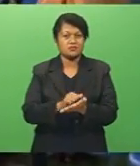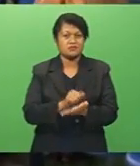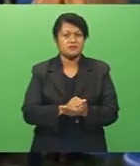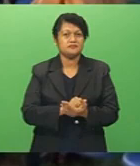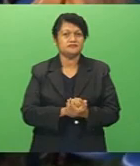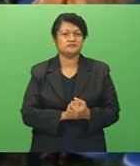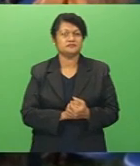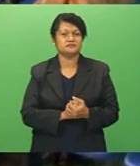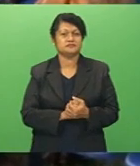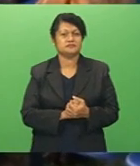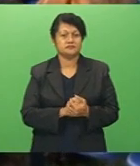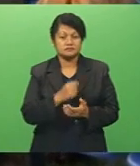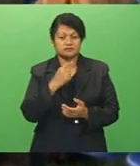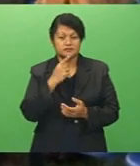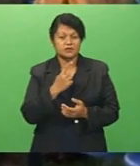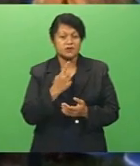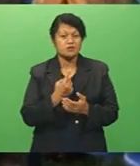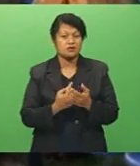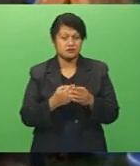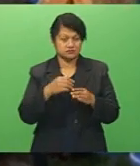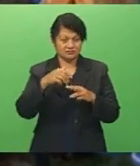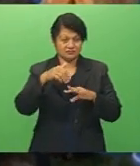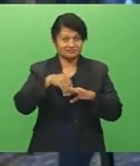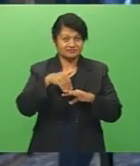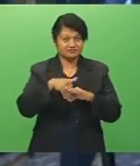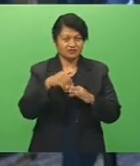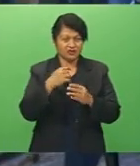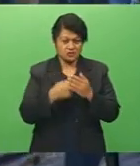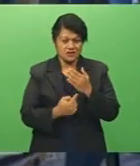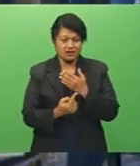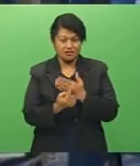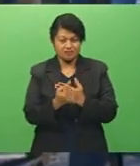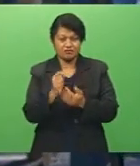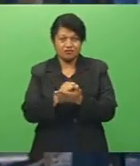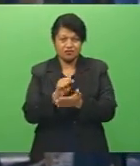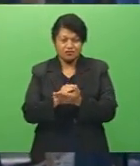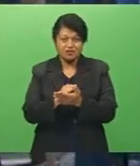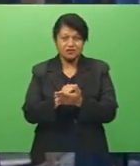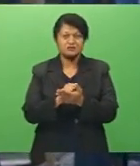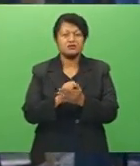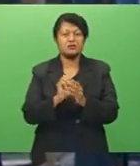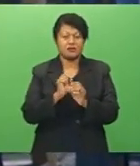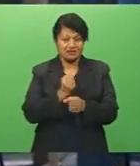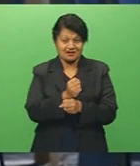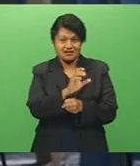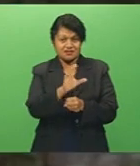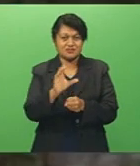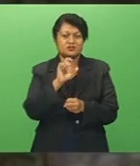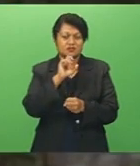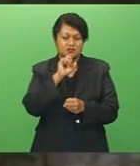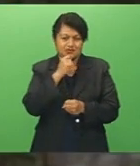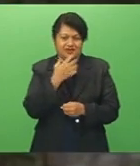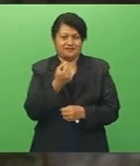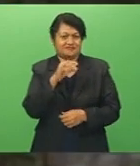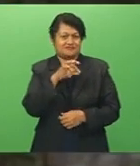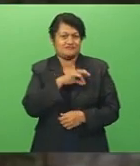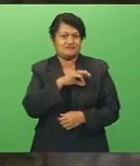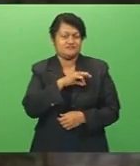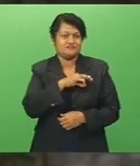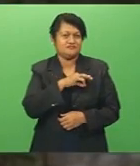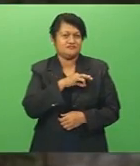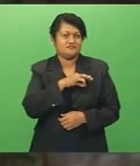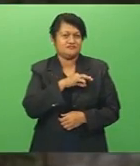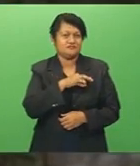says while the desilting will help the communities living beside the creeks, the company also stands to benefit. Yeah, I'm